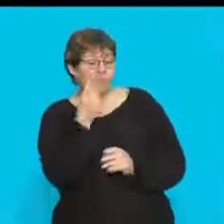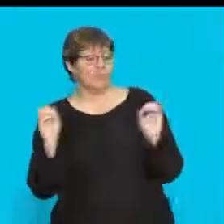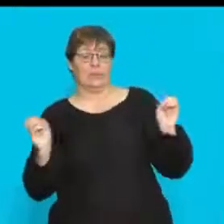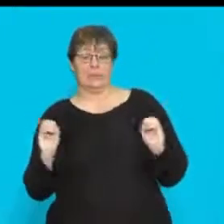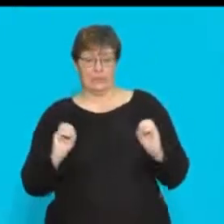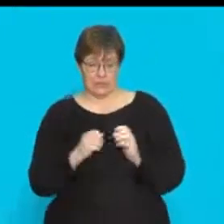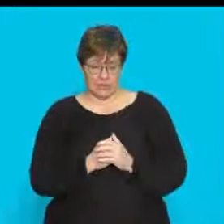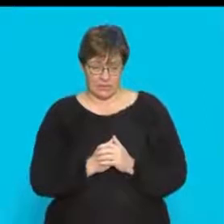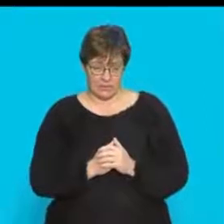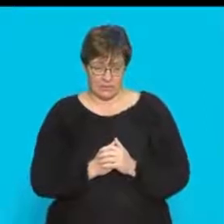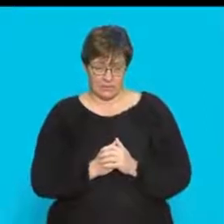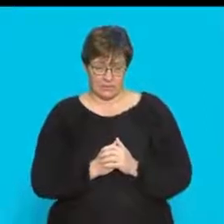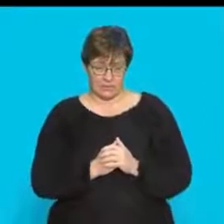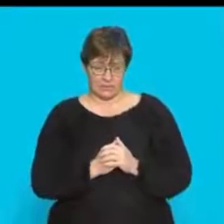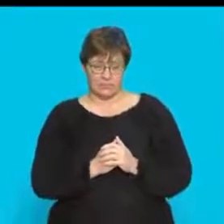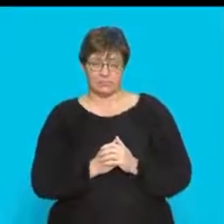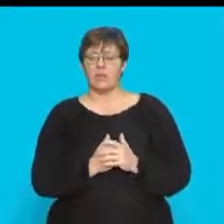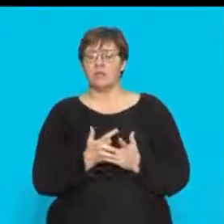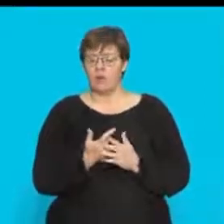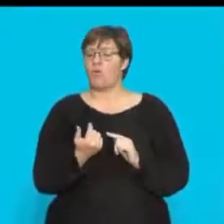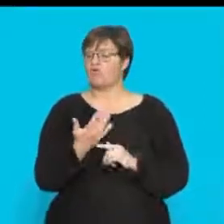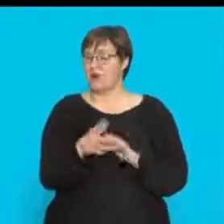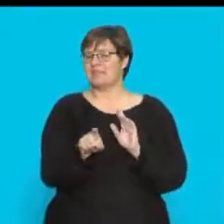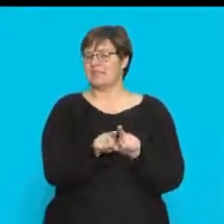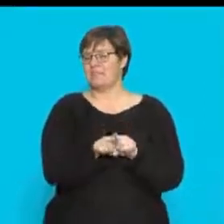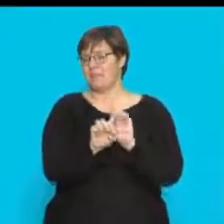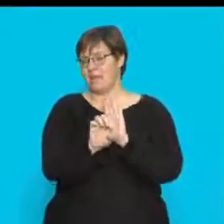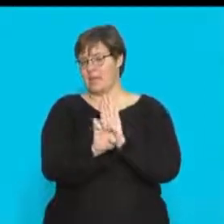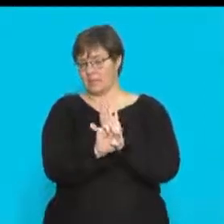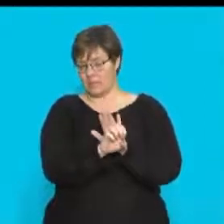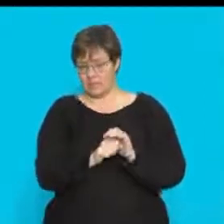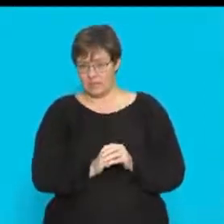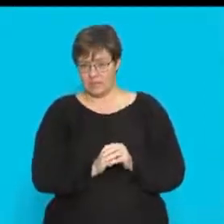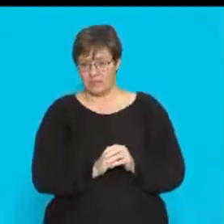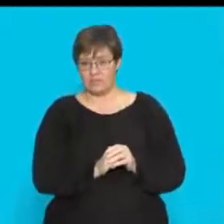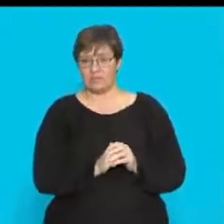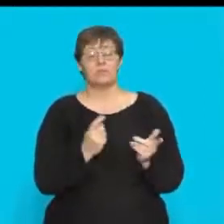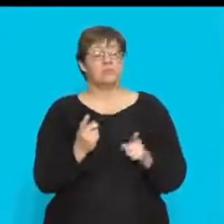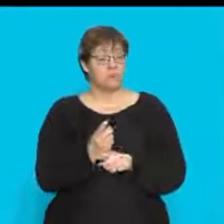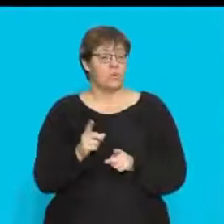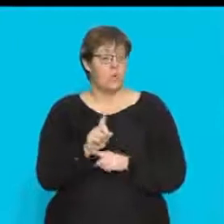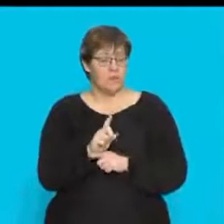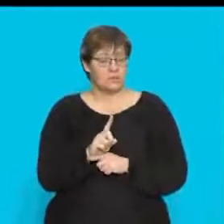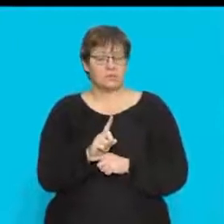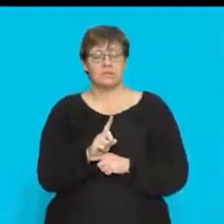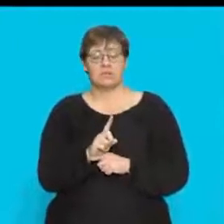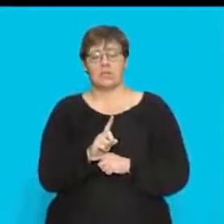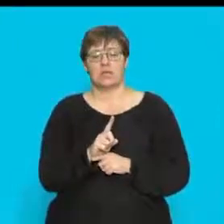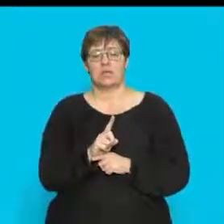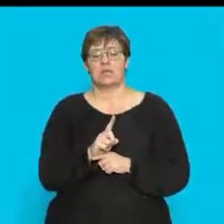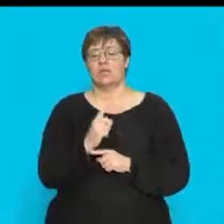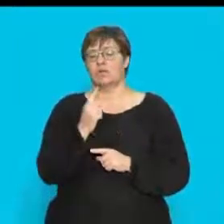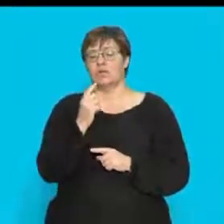female, all right, involved in this. And grass is an example. Another one is